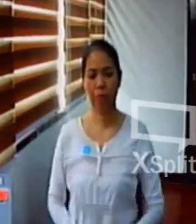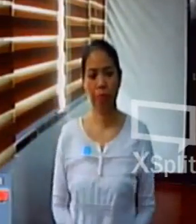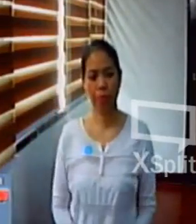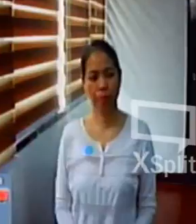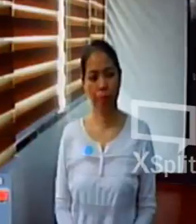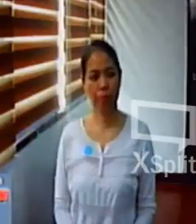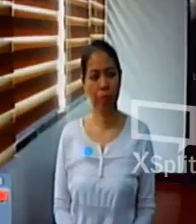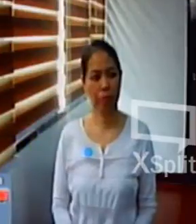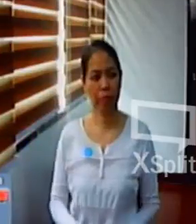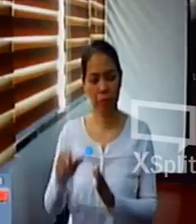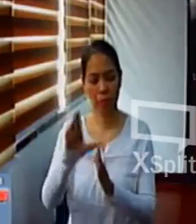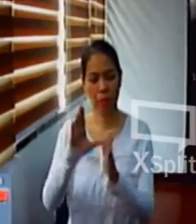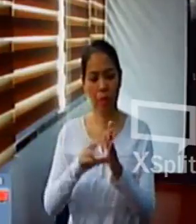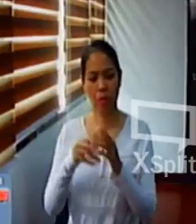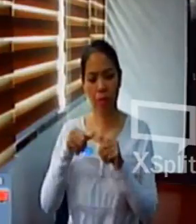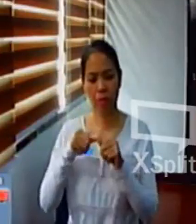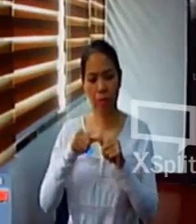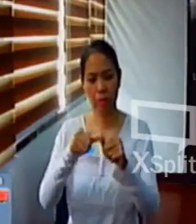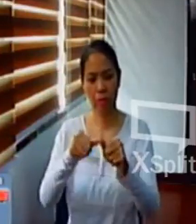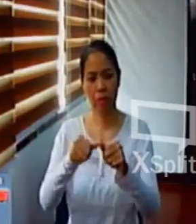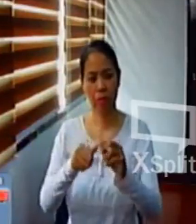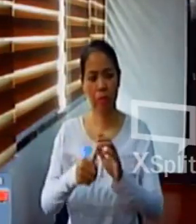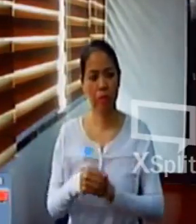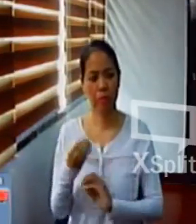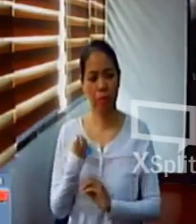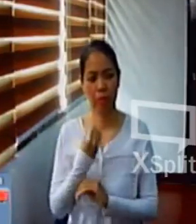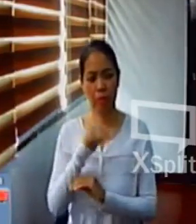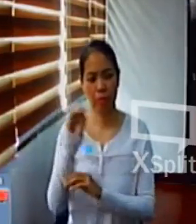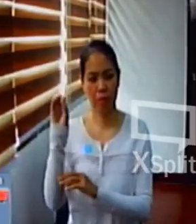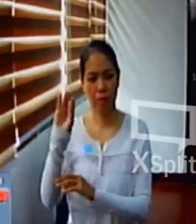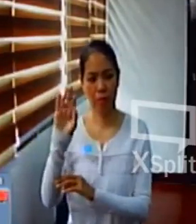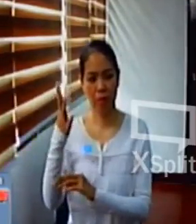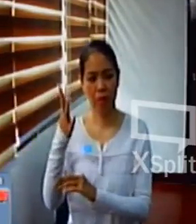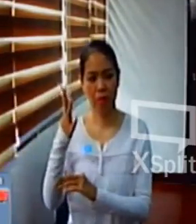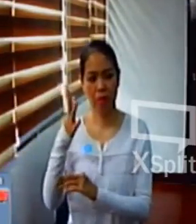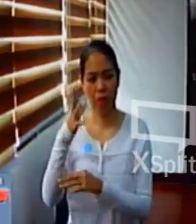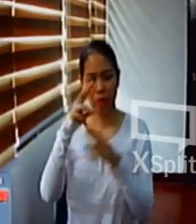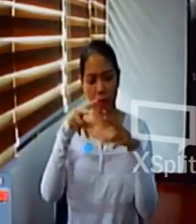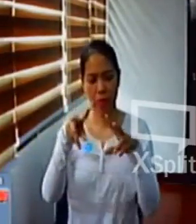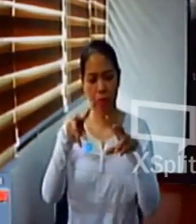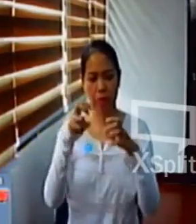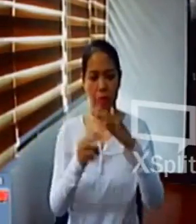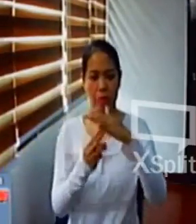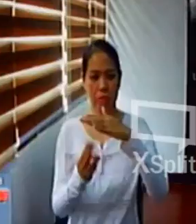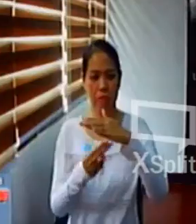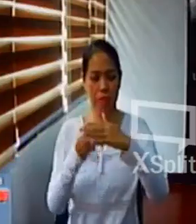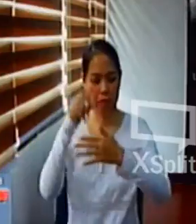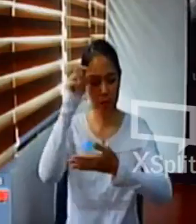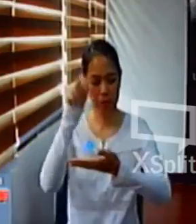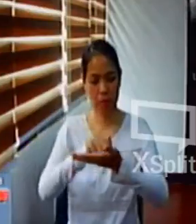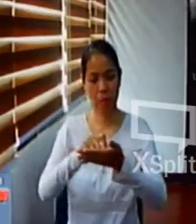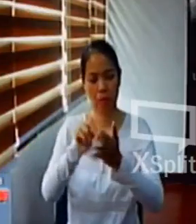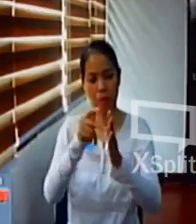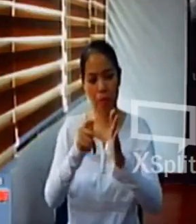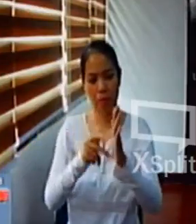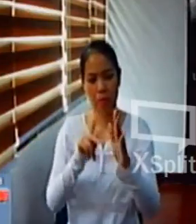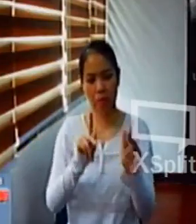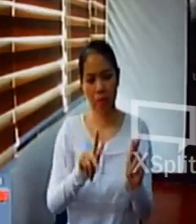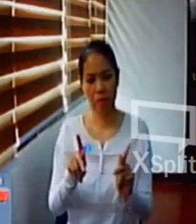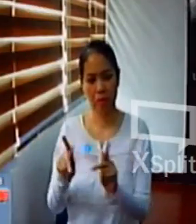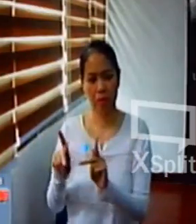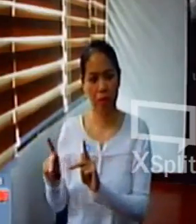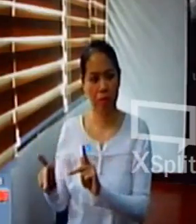Counsel, you may proceed. Our fifth witness is the Undersecretary for Policy and Planning, Project